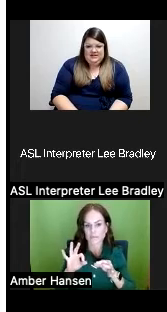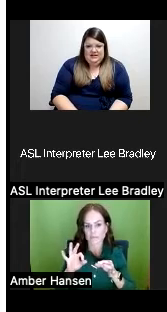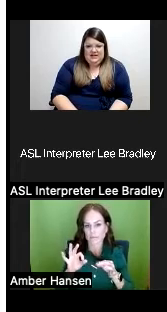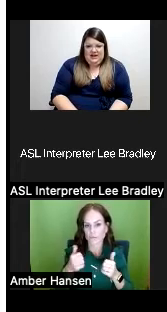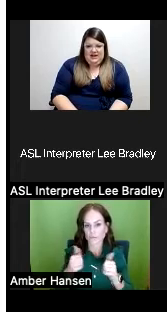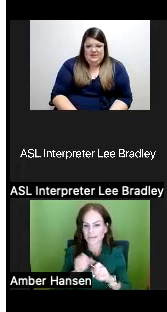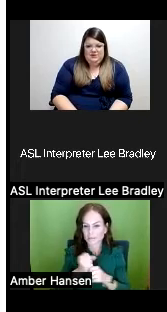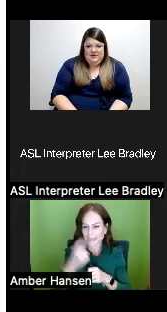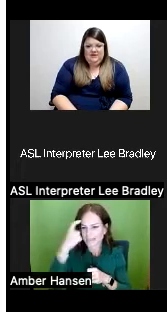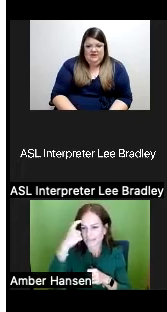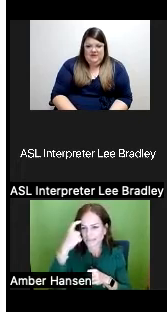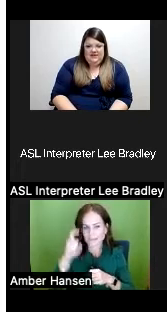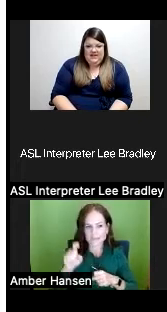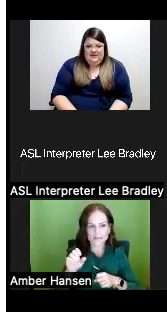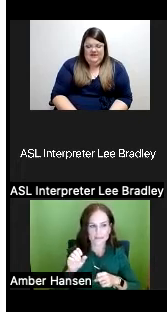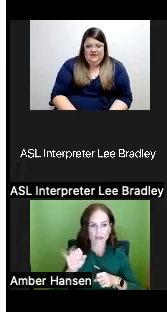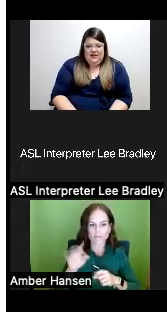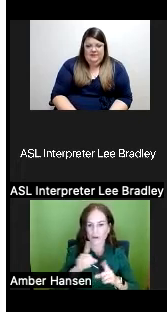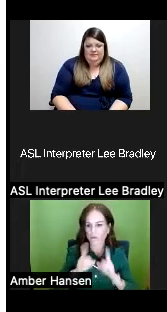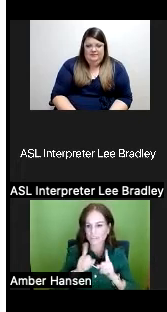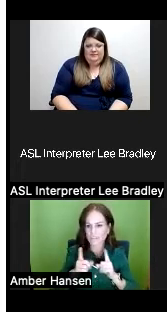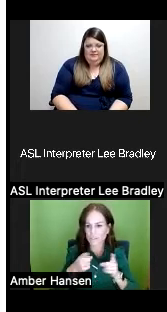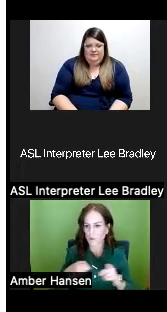experience some sort of this kind of